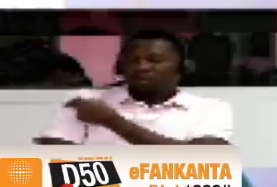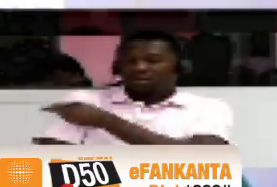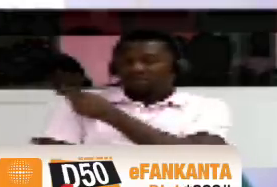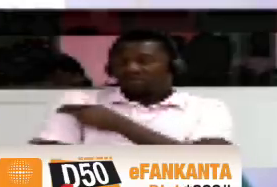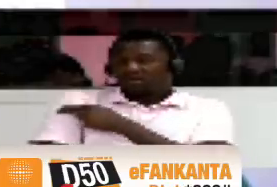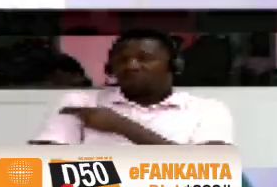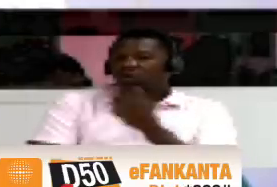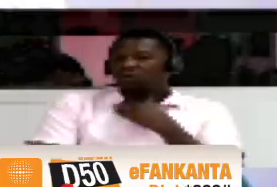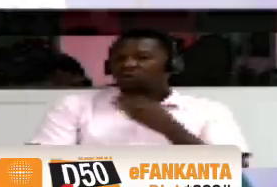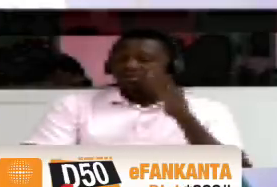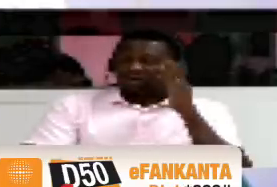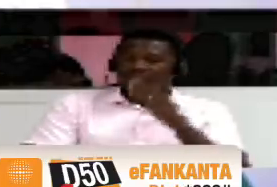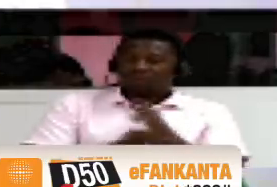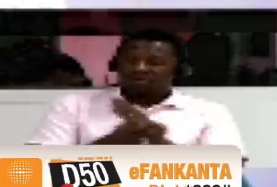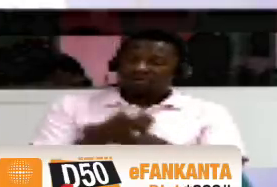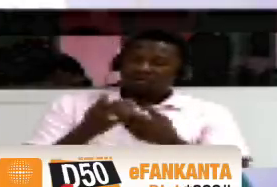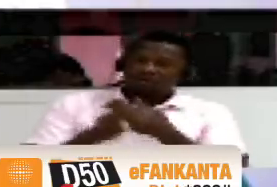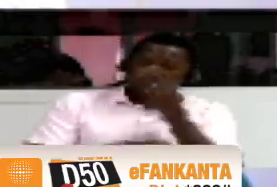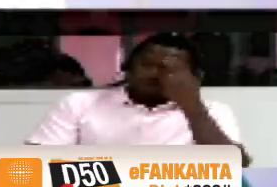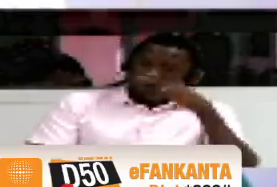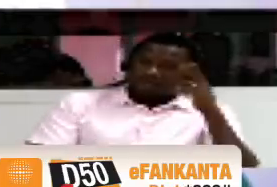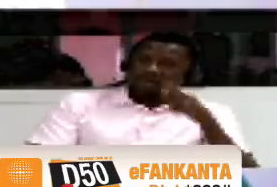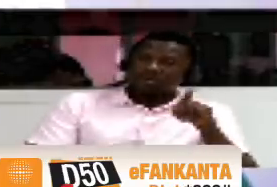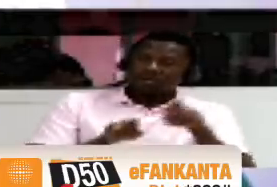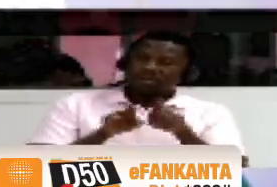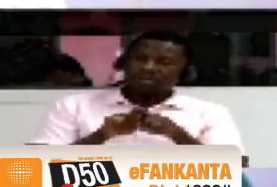that same evening.